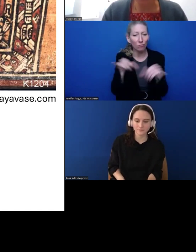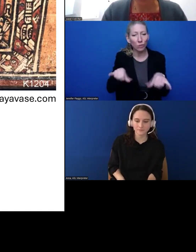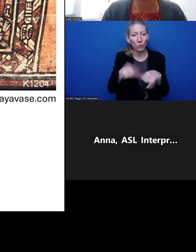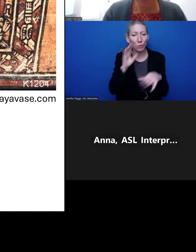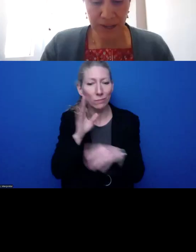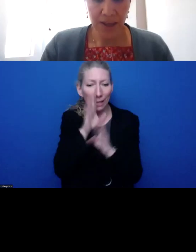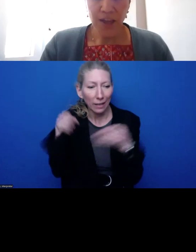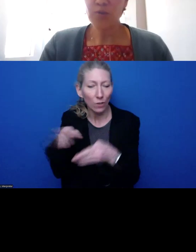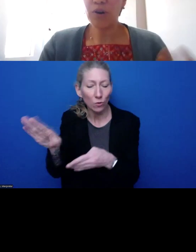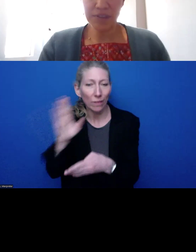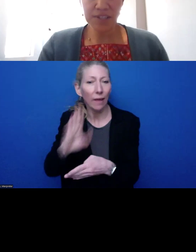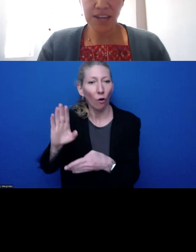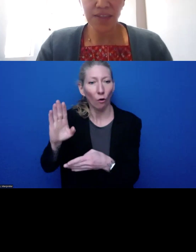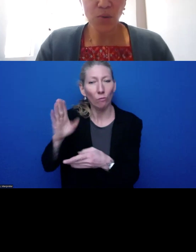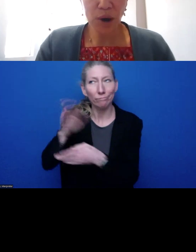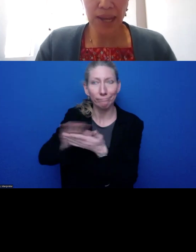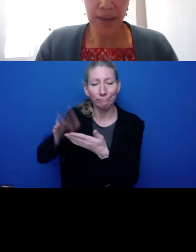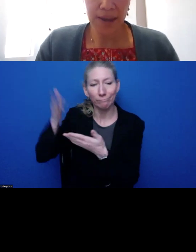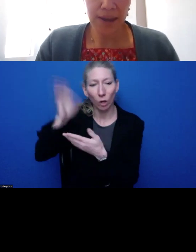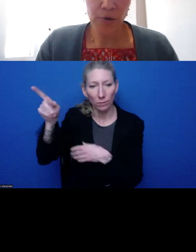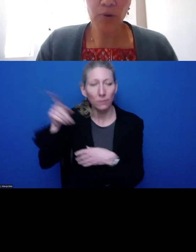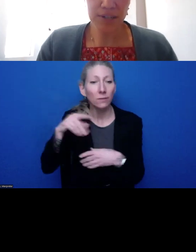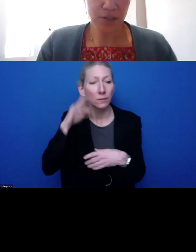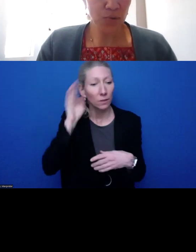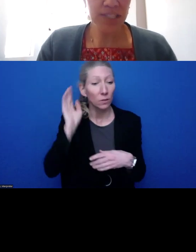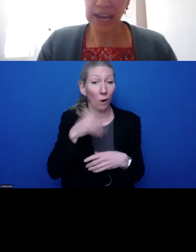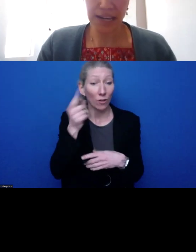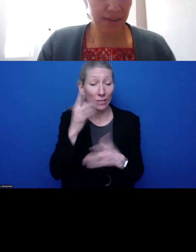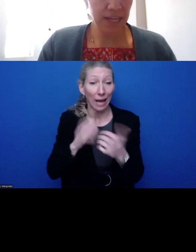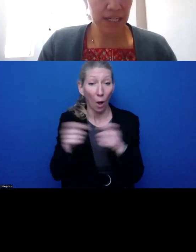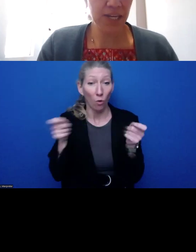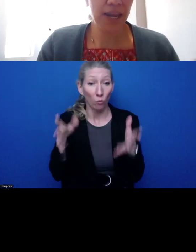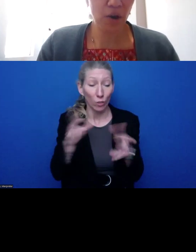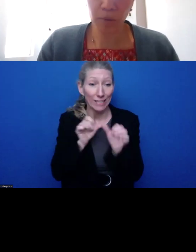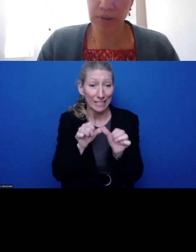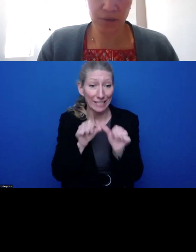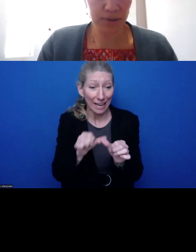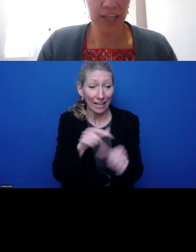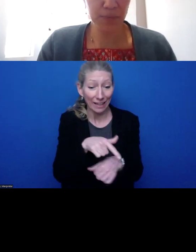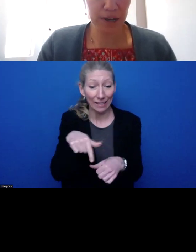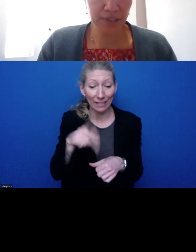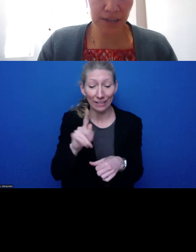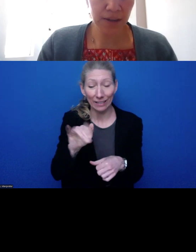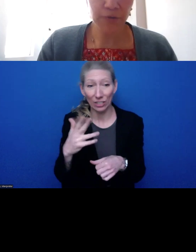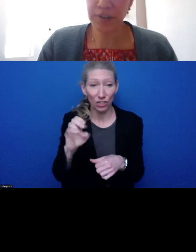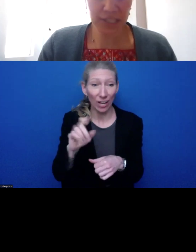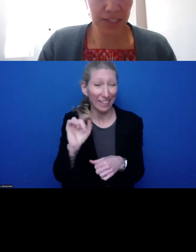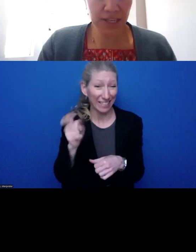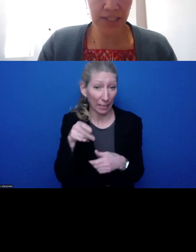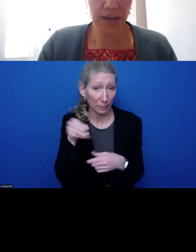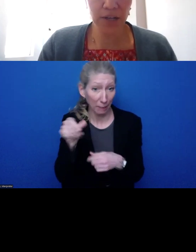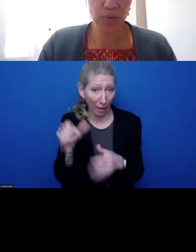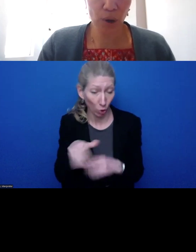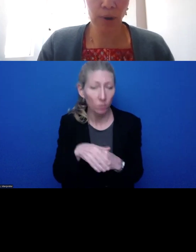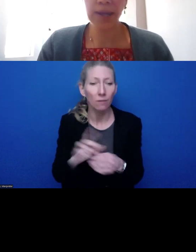patron deities. To understand the way rulers sustain the K'iche' commoners or taxpayers, first it